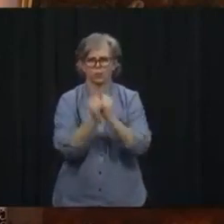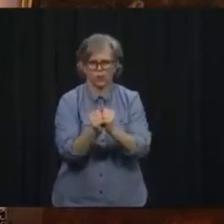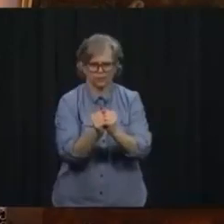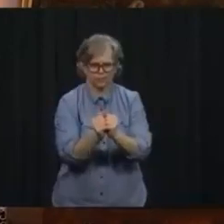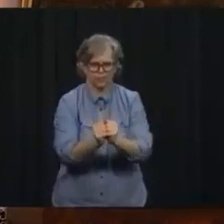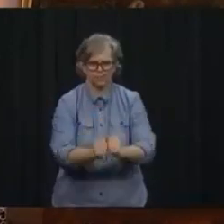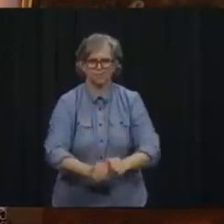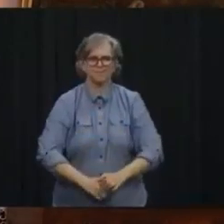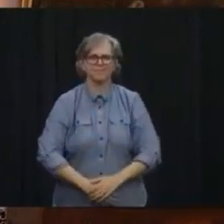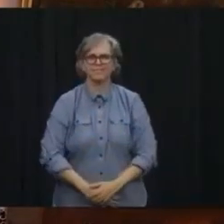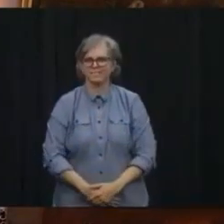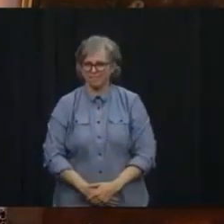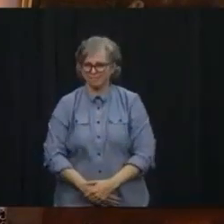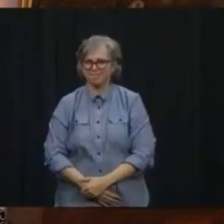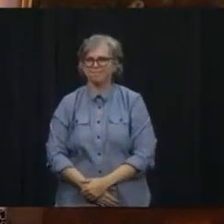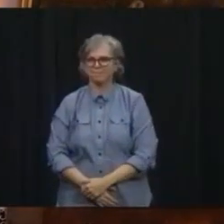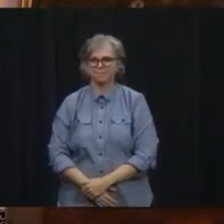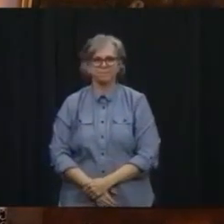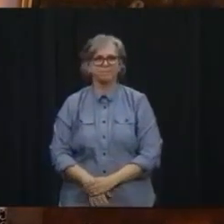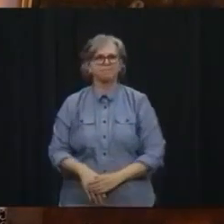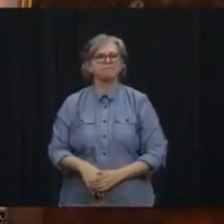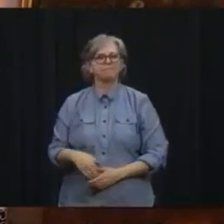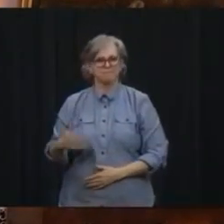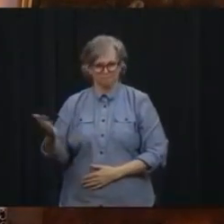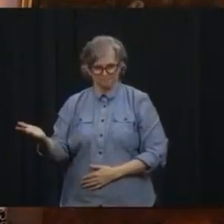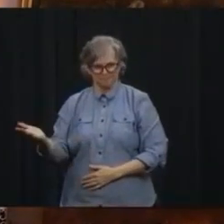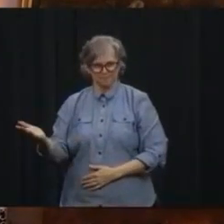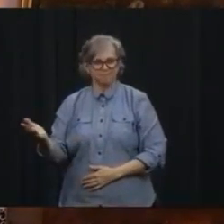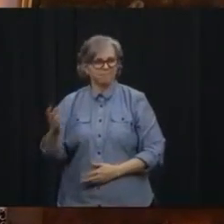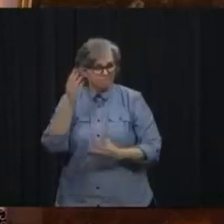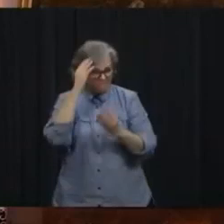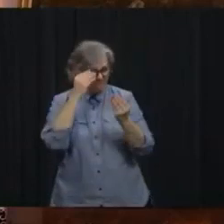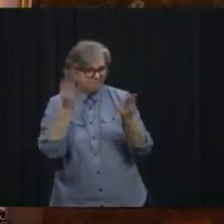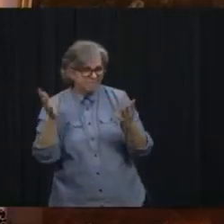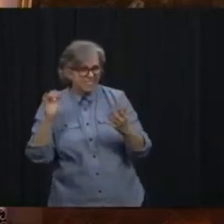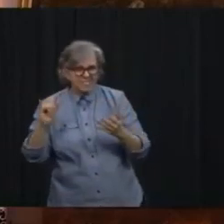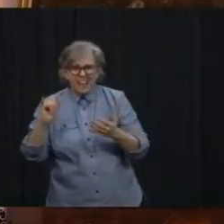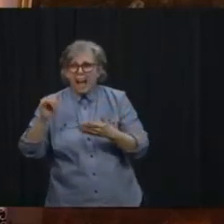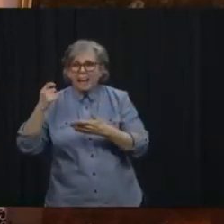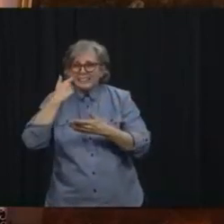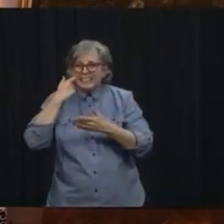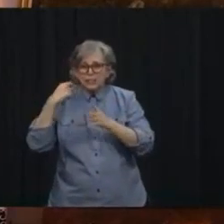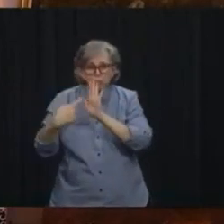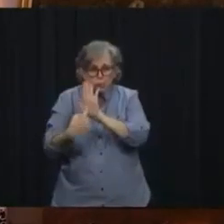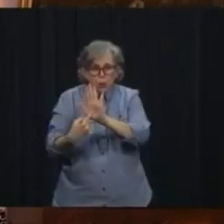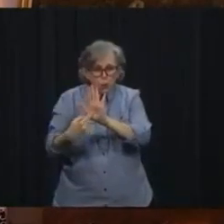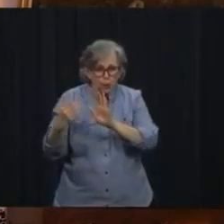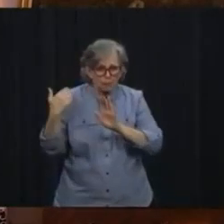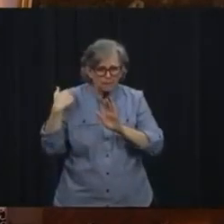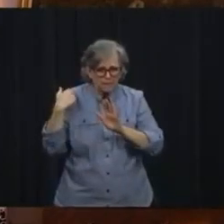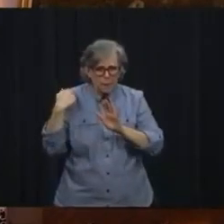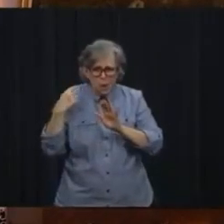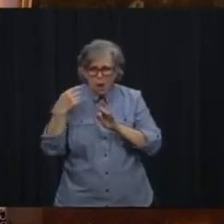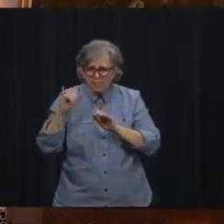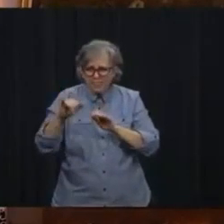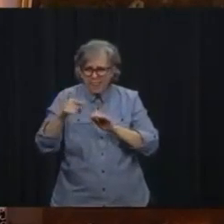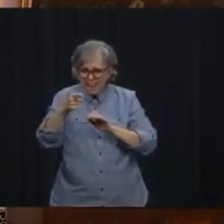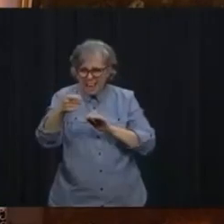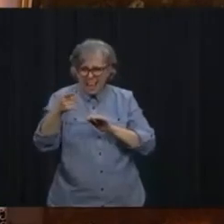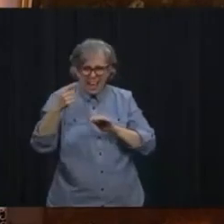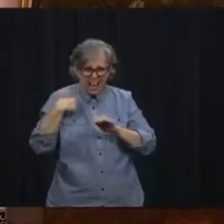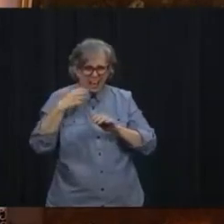supply chain on medical supplies, using technology to do some things that we previously didn't think that we had